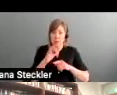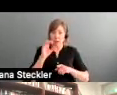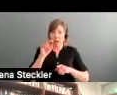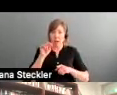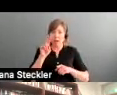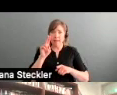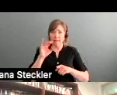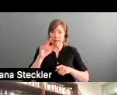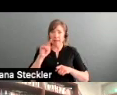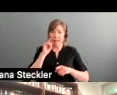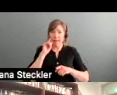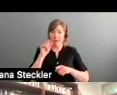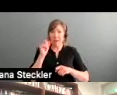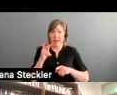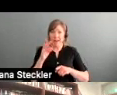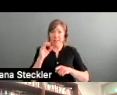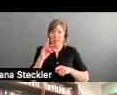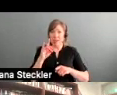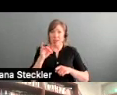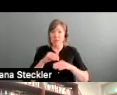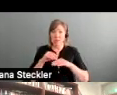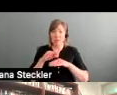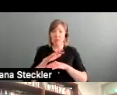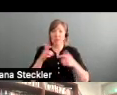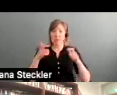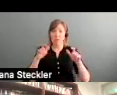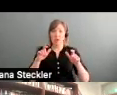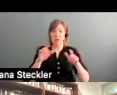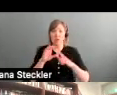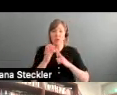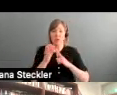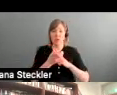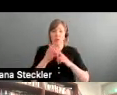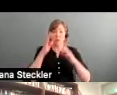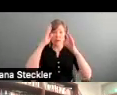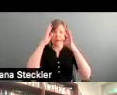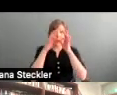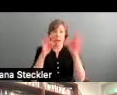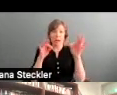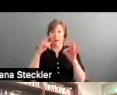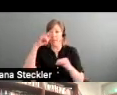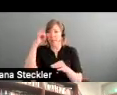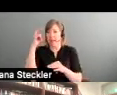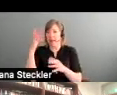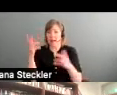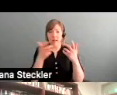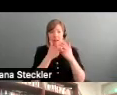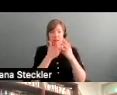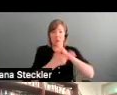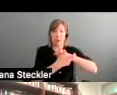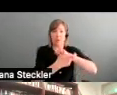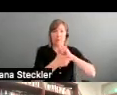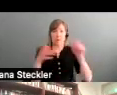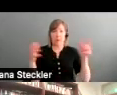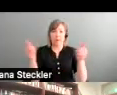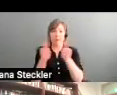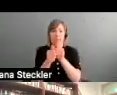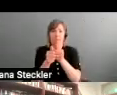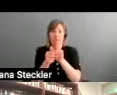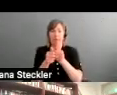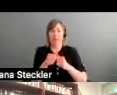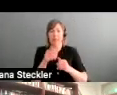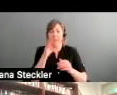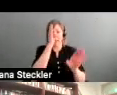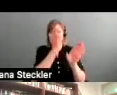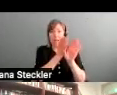a century, was influenced by a larger cultural narrative that associated Blackness with criminality. And